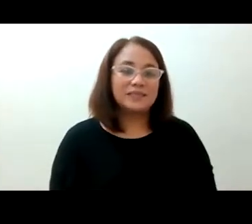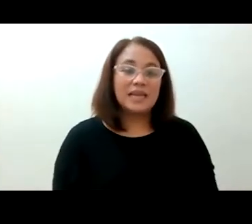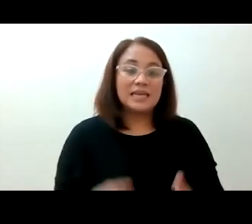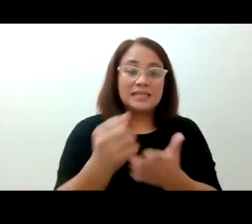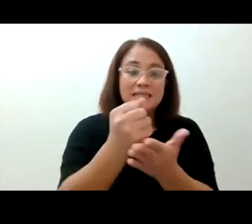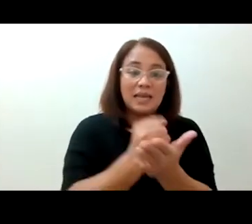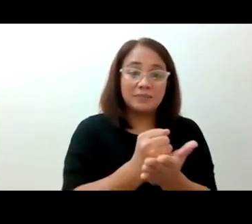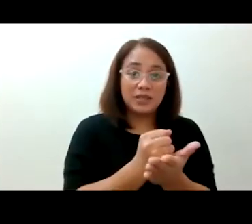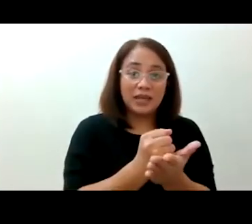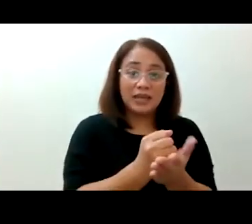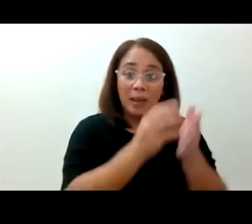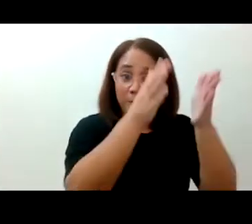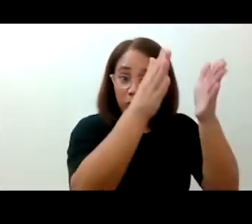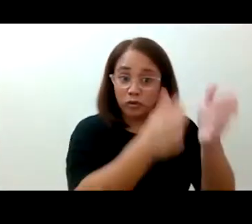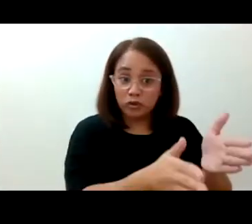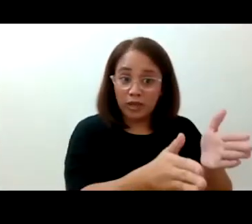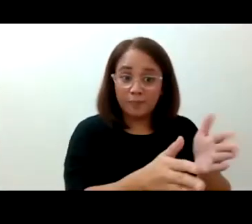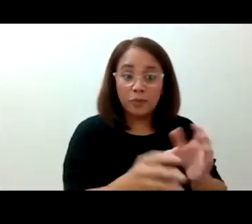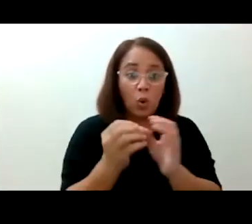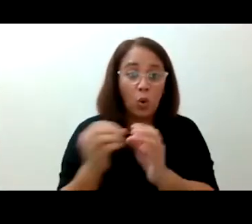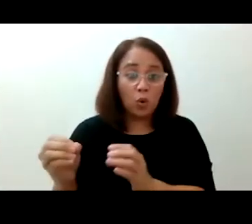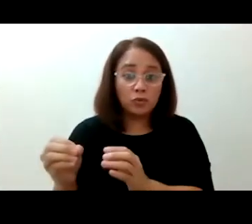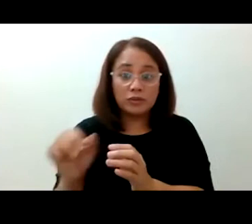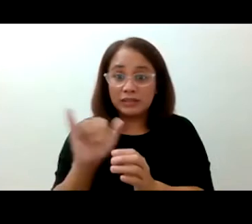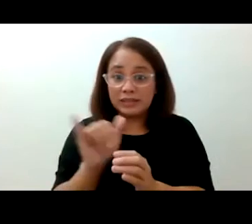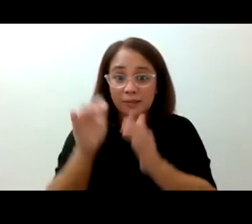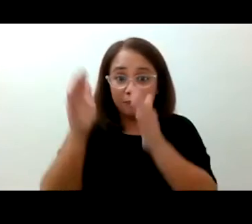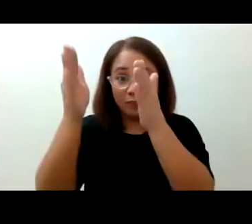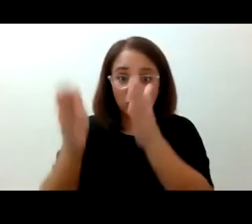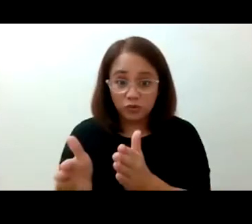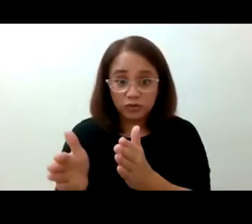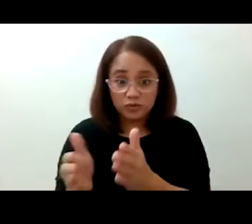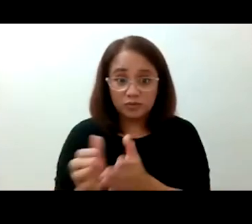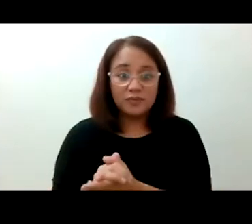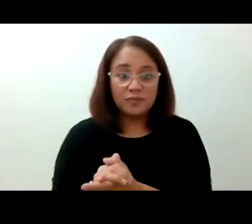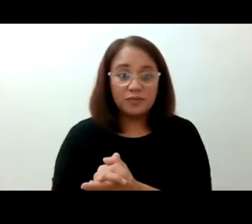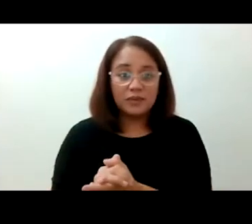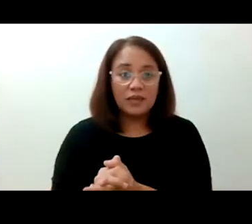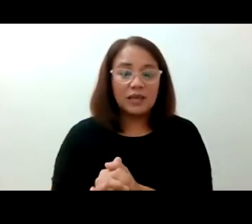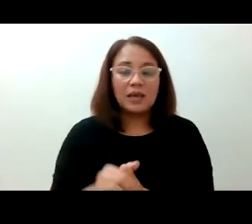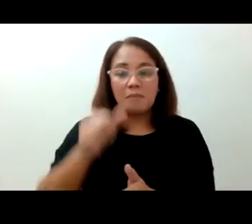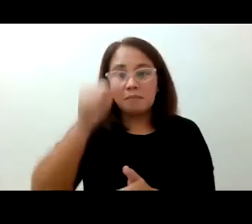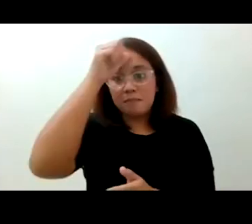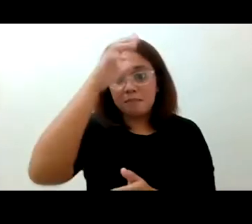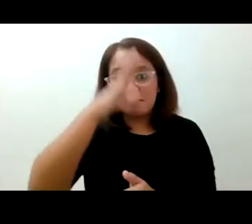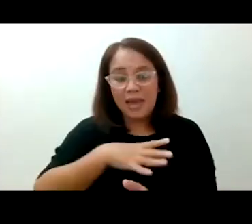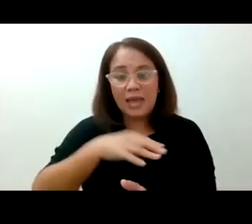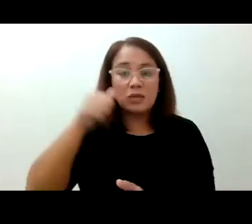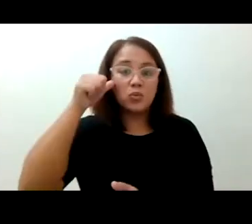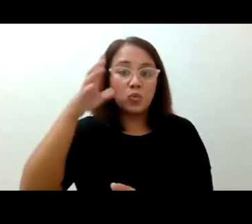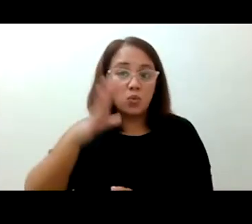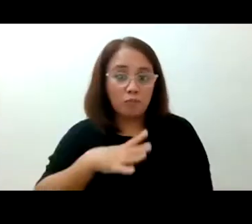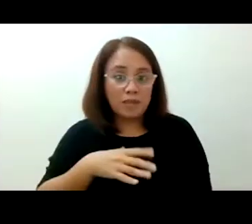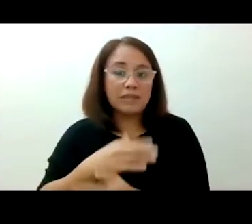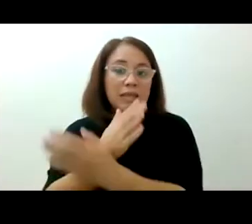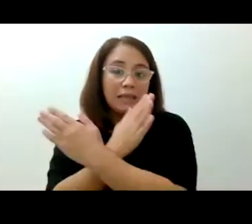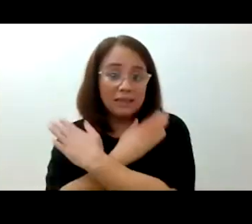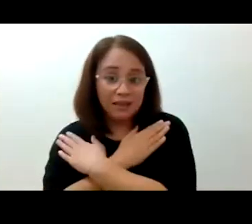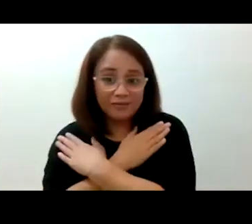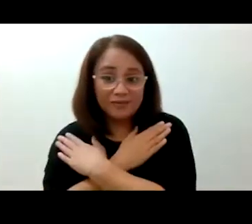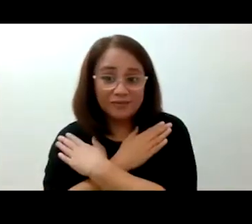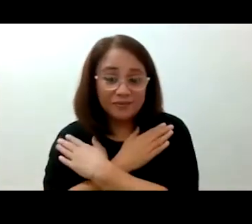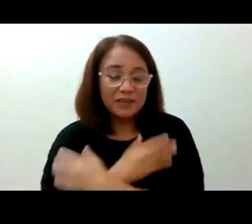the object is a person, like man and woman and love, the normal word order